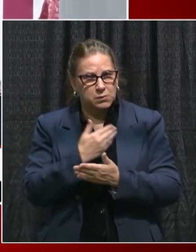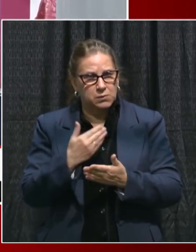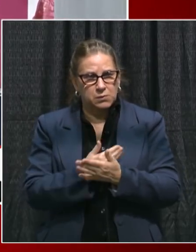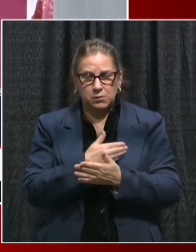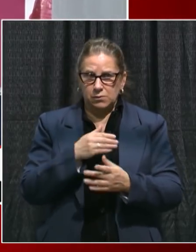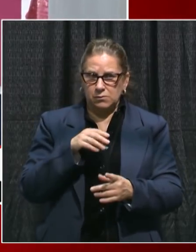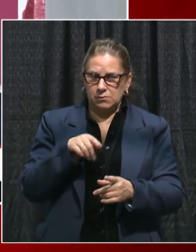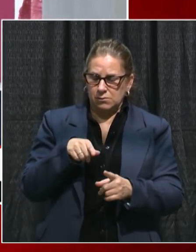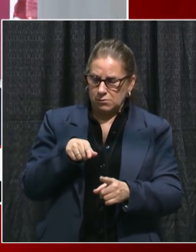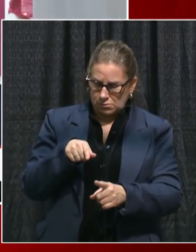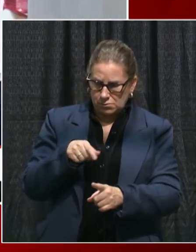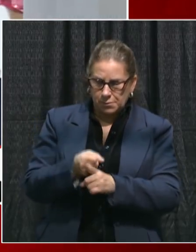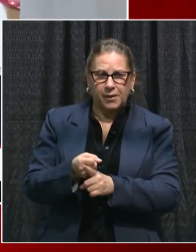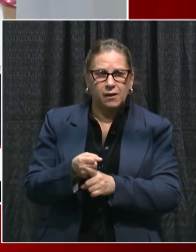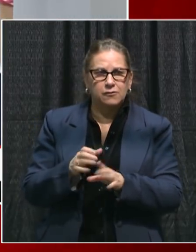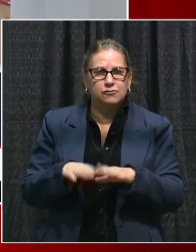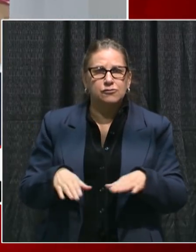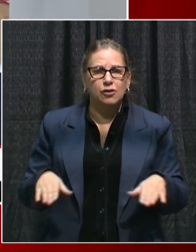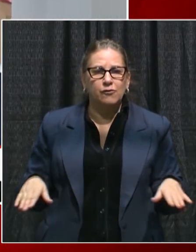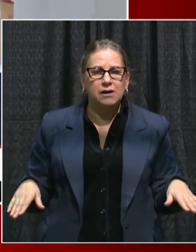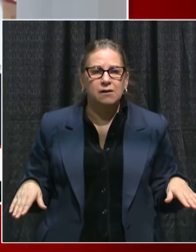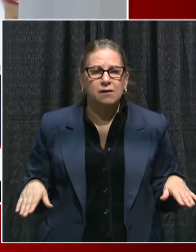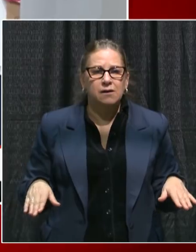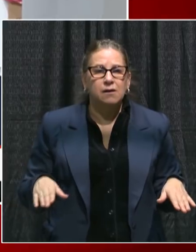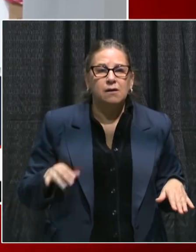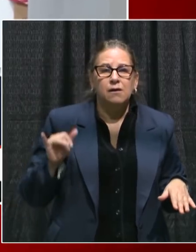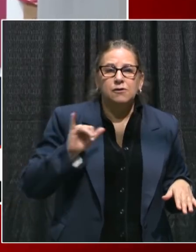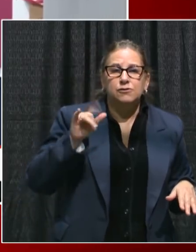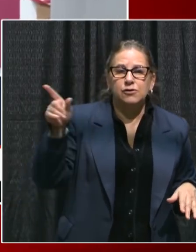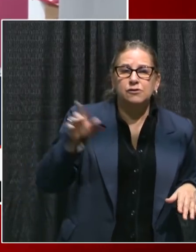the hospital capacity at Children's?